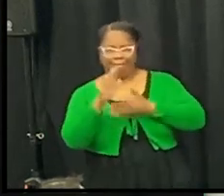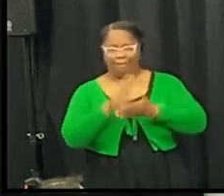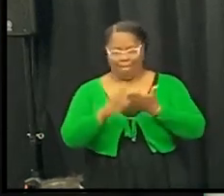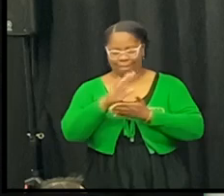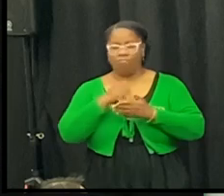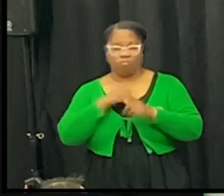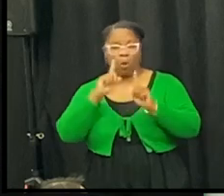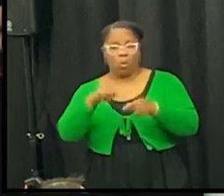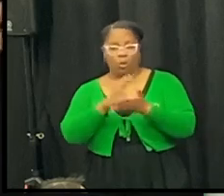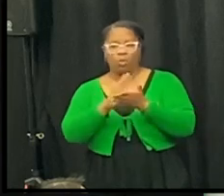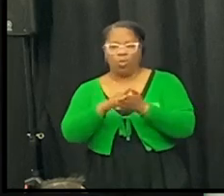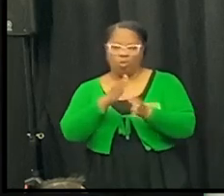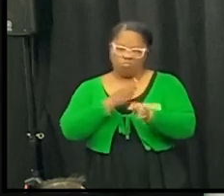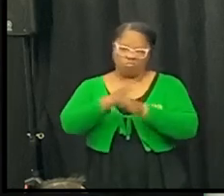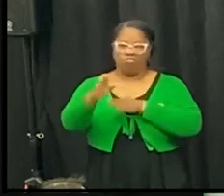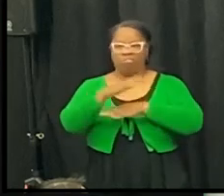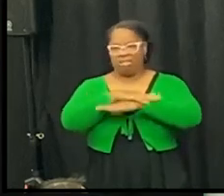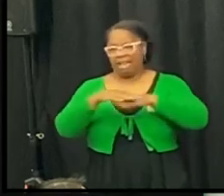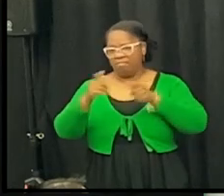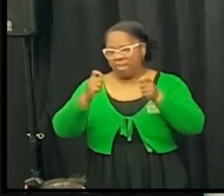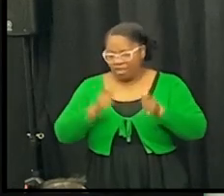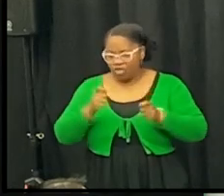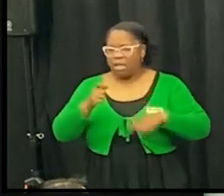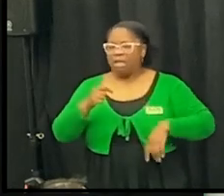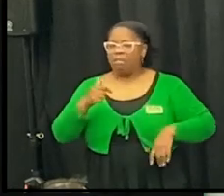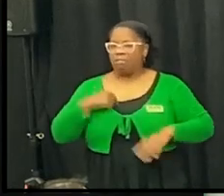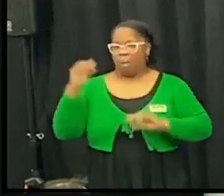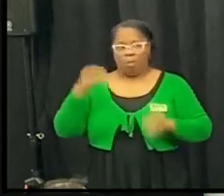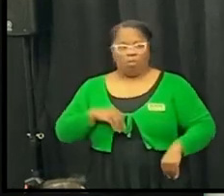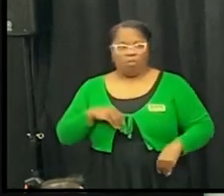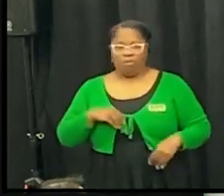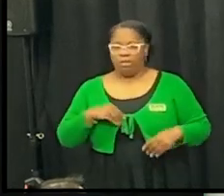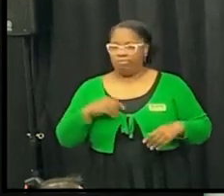for stage managing, and then I moved here and kind of made it happen.